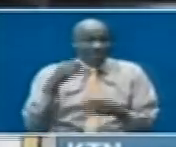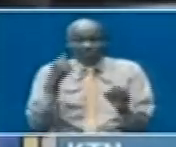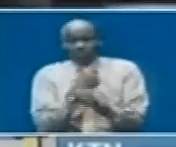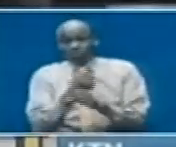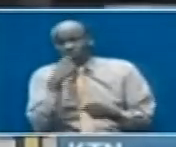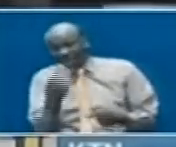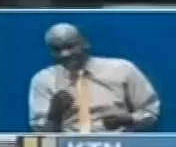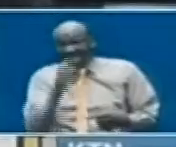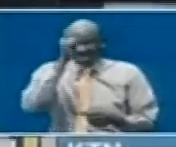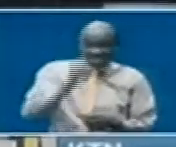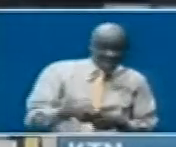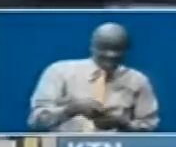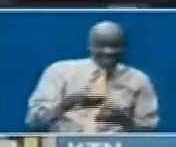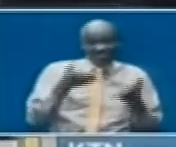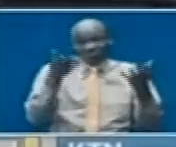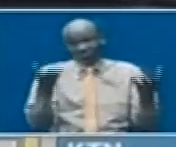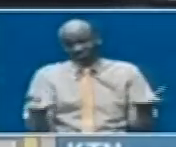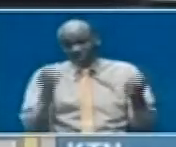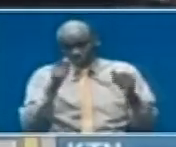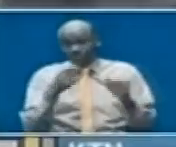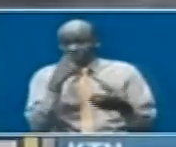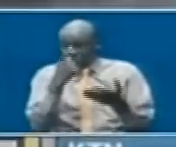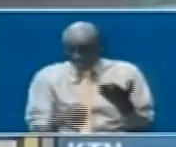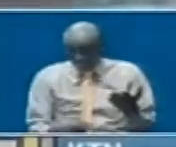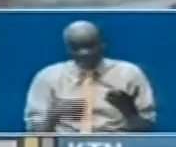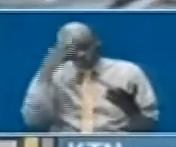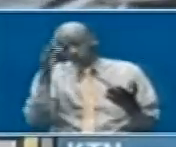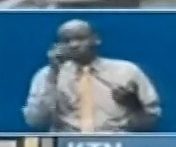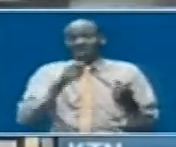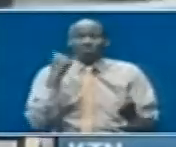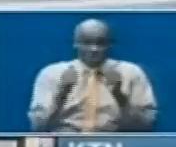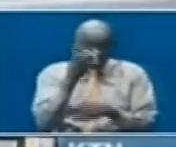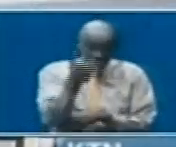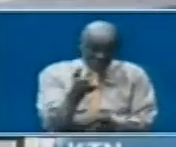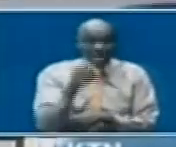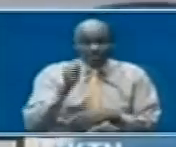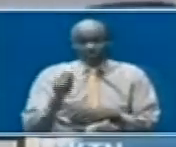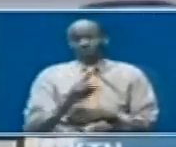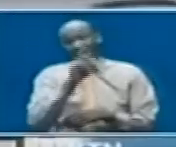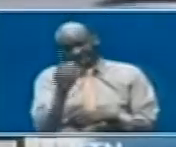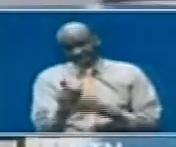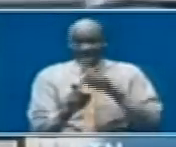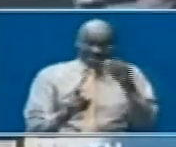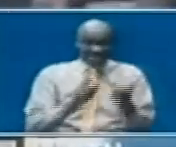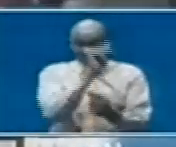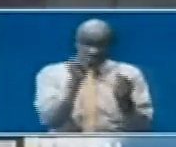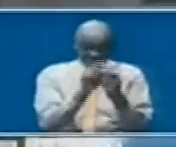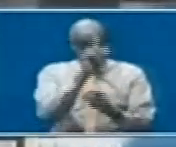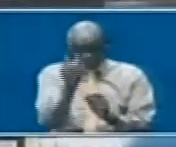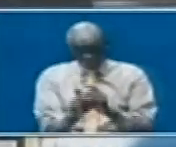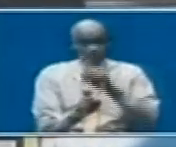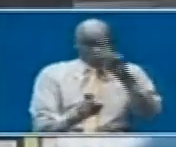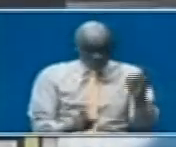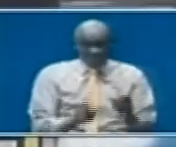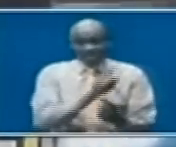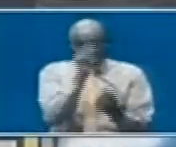what Judge Kuniko Ozaki said today, who is a presiding judge. She said she will be asking specific questions to